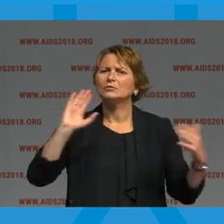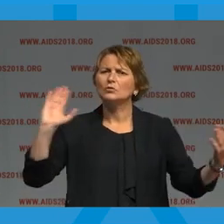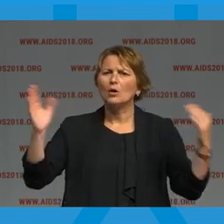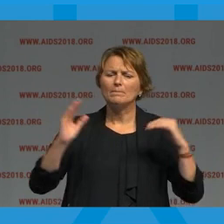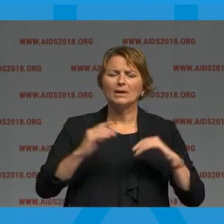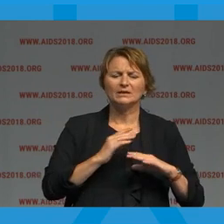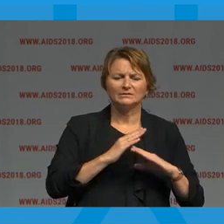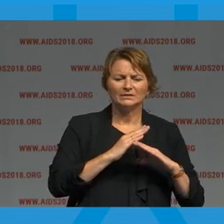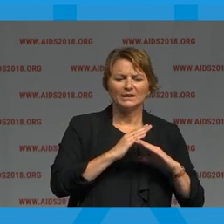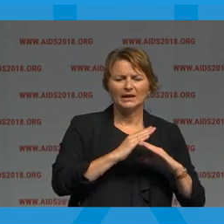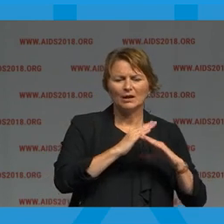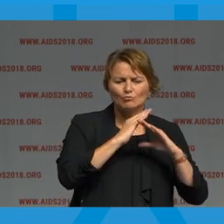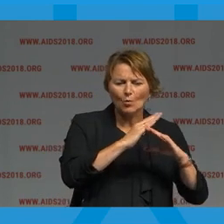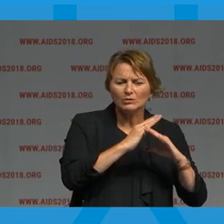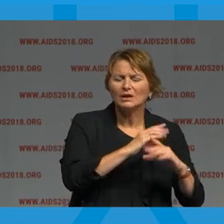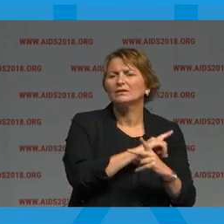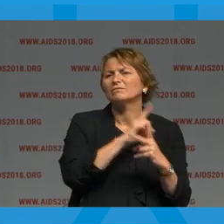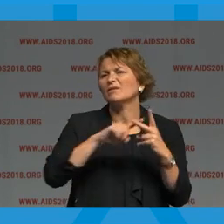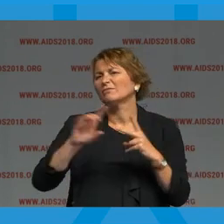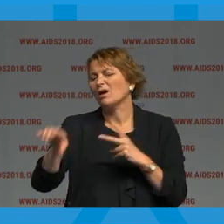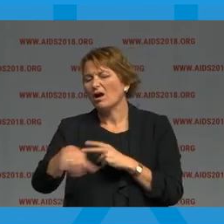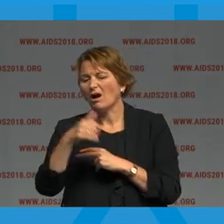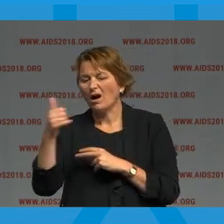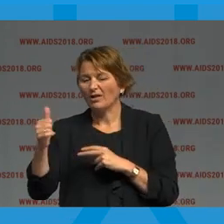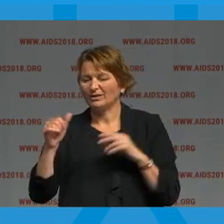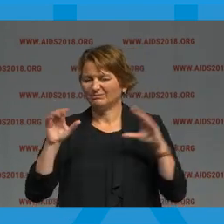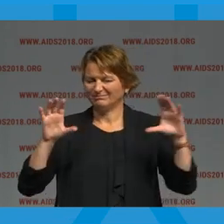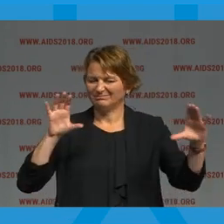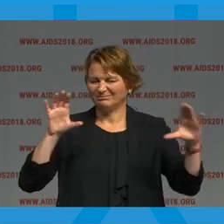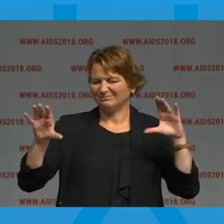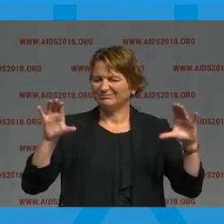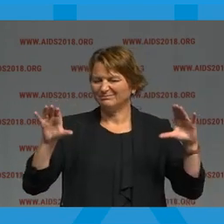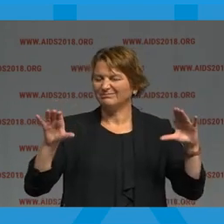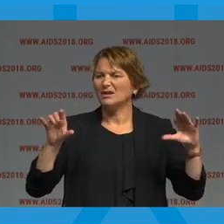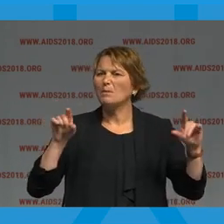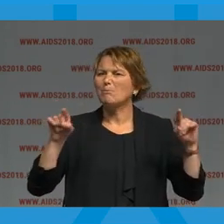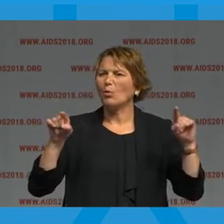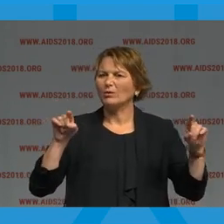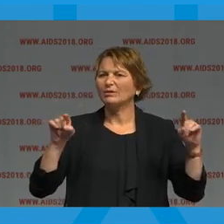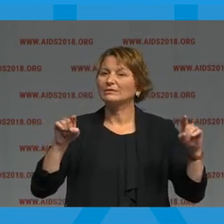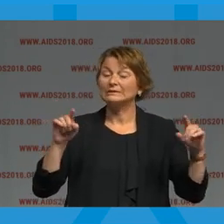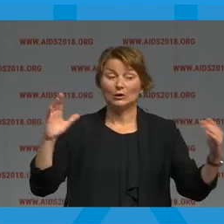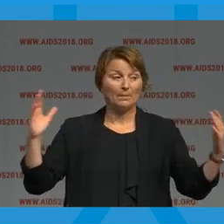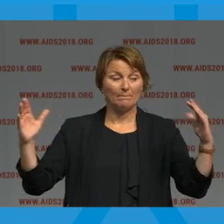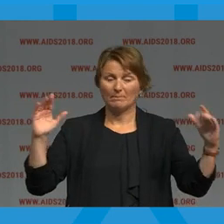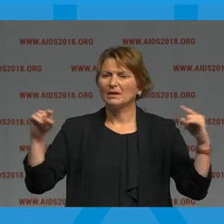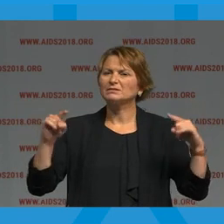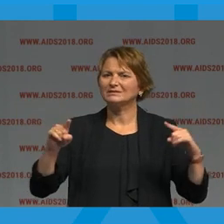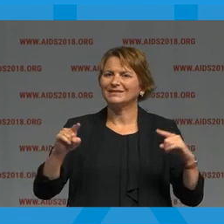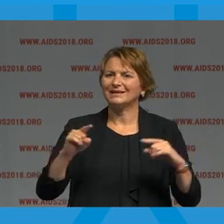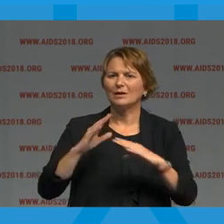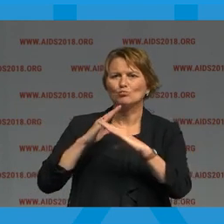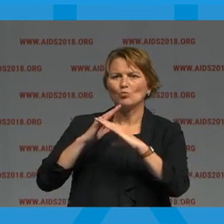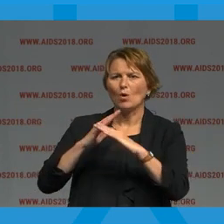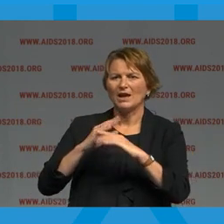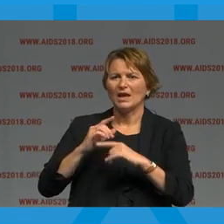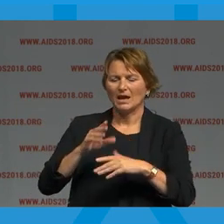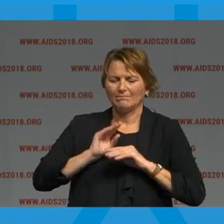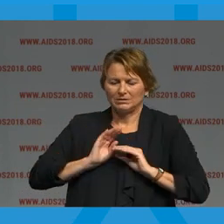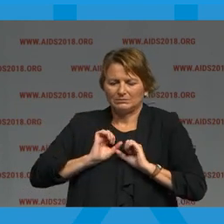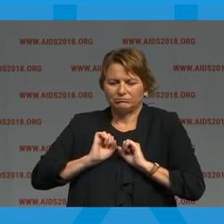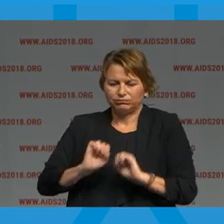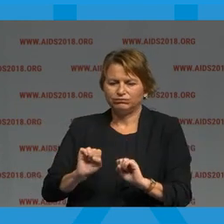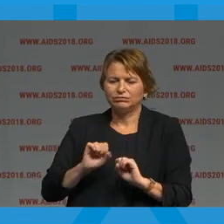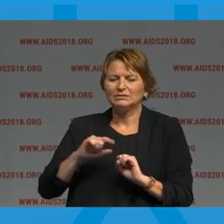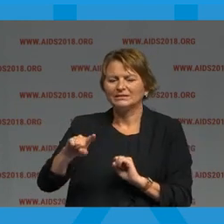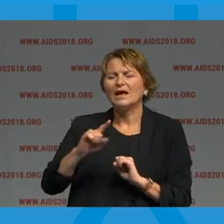protease inhibitors and also with non-nucleosides, in any comparison, the integrase inhibitors have a more